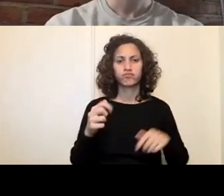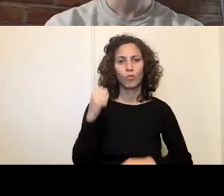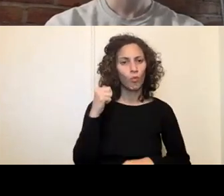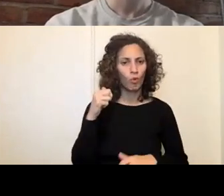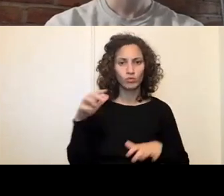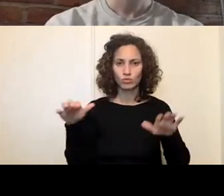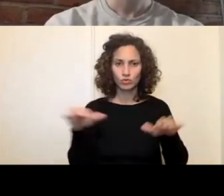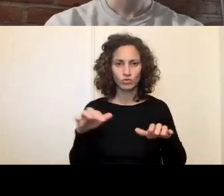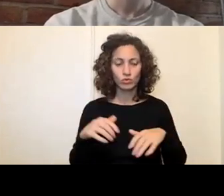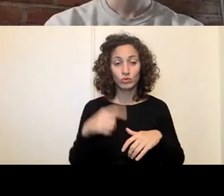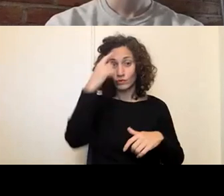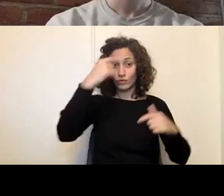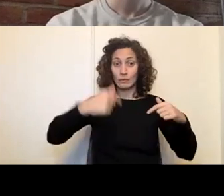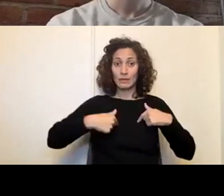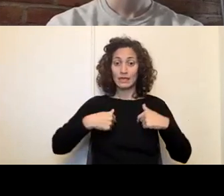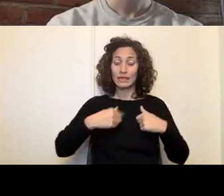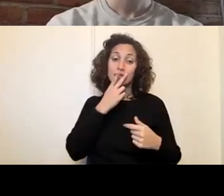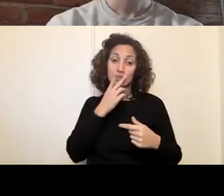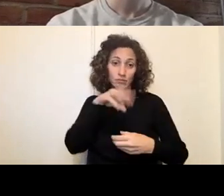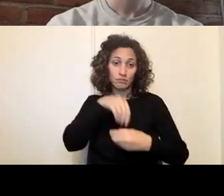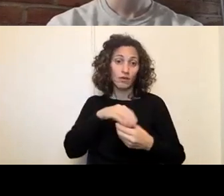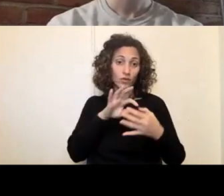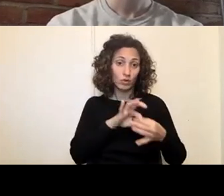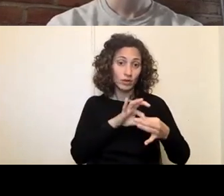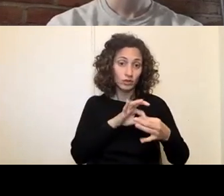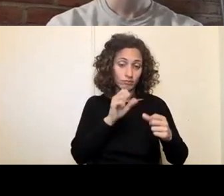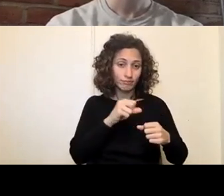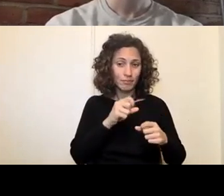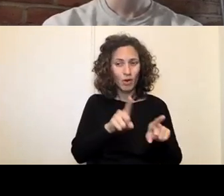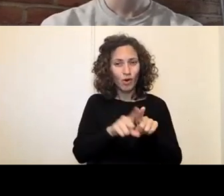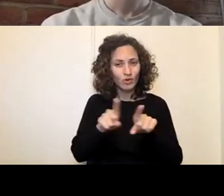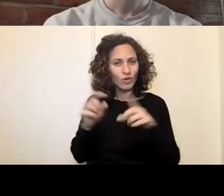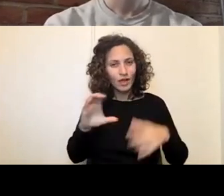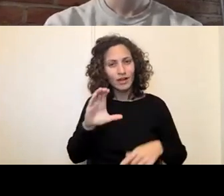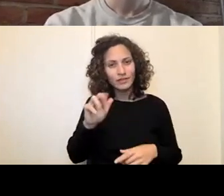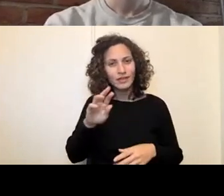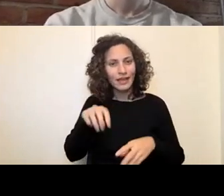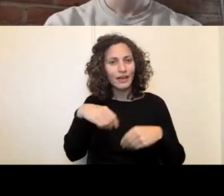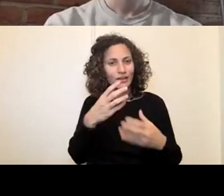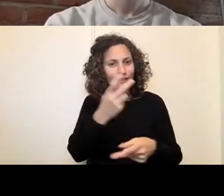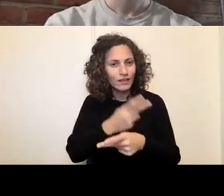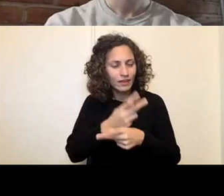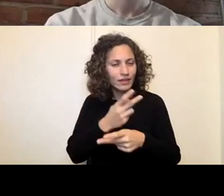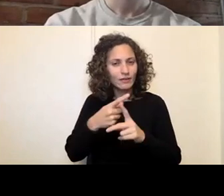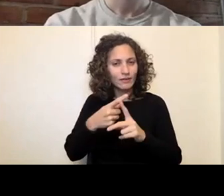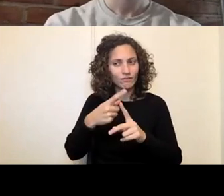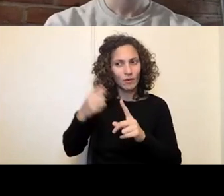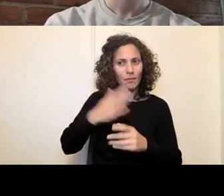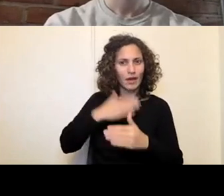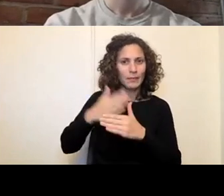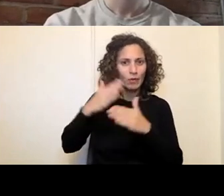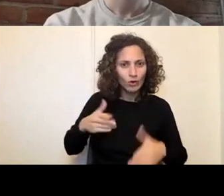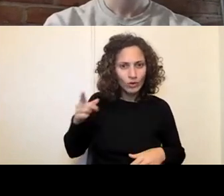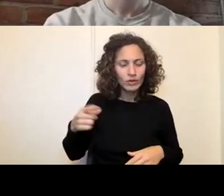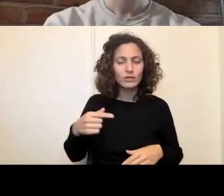in a relationship, but also involves a lot of caregiving on behalf of my partner. So I make sure to discuss